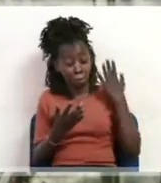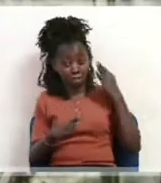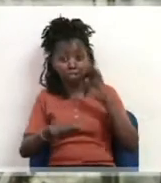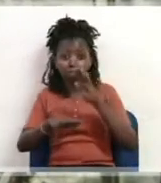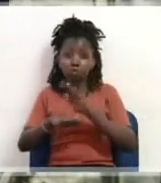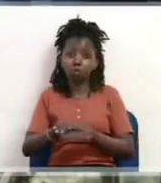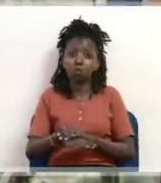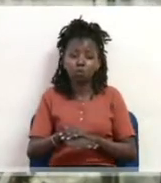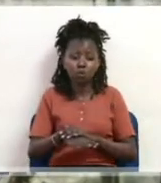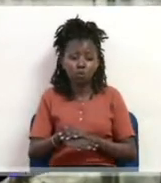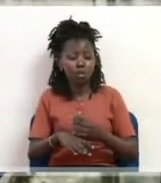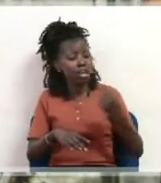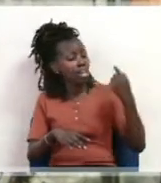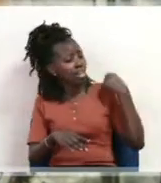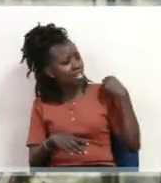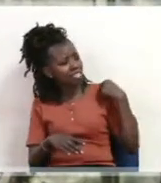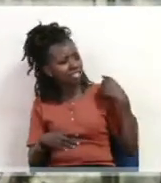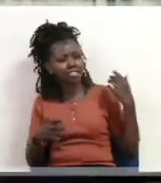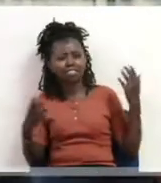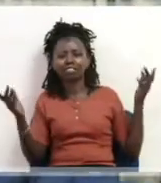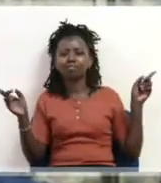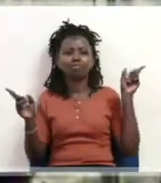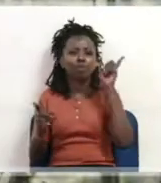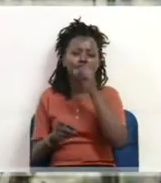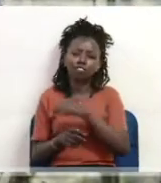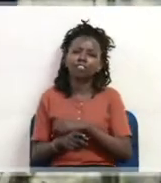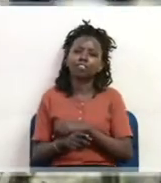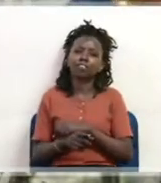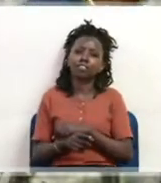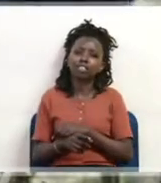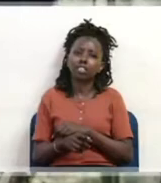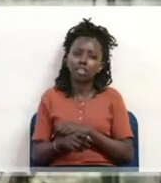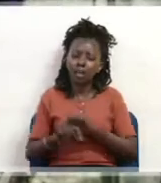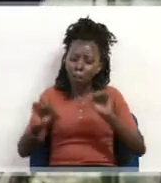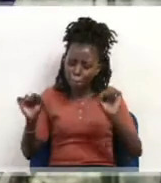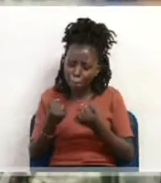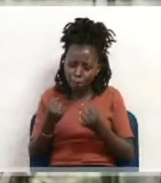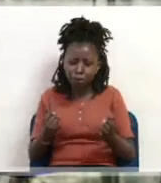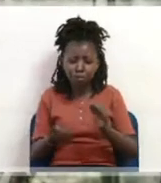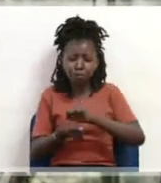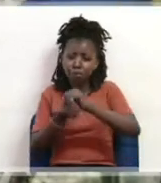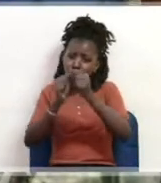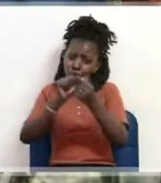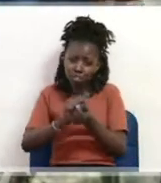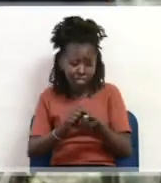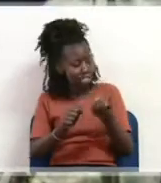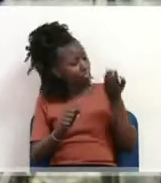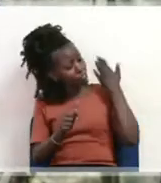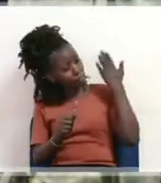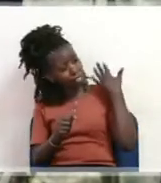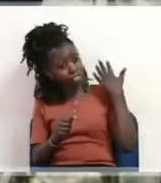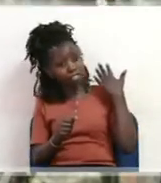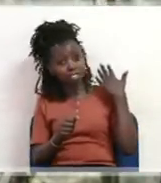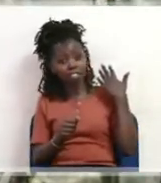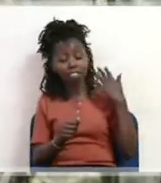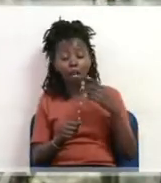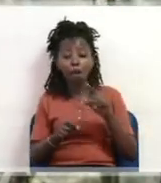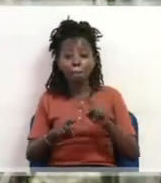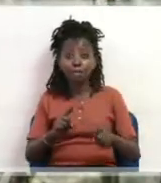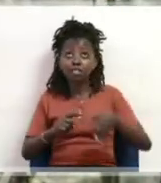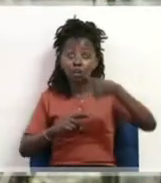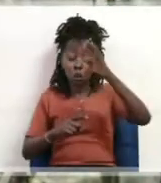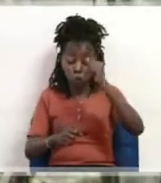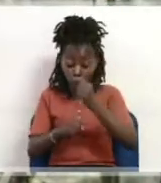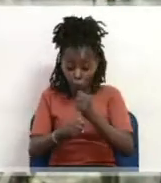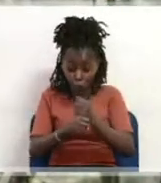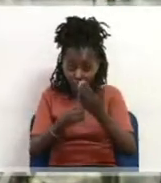Yesterday is forever closed to your influence. It cannot be changed. It is closed. God is at work today.